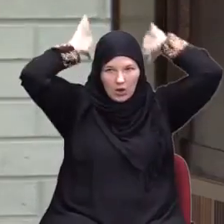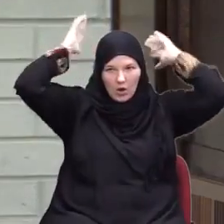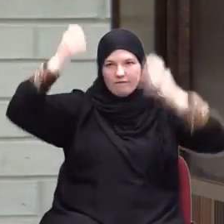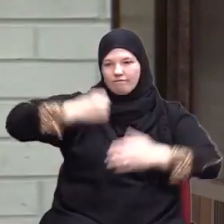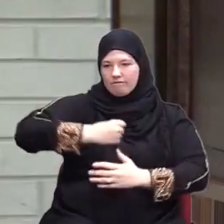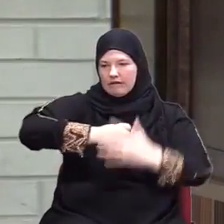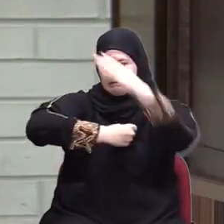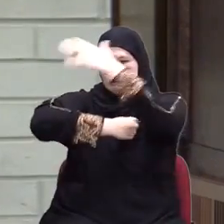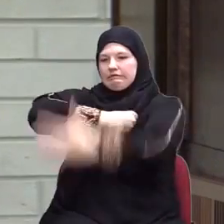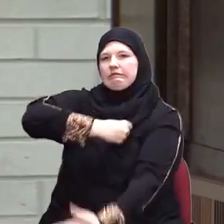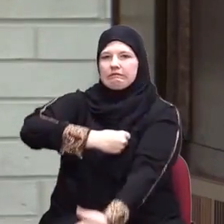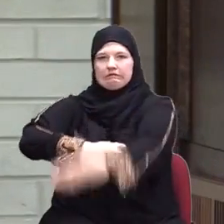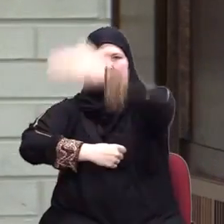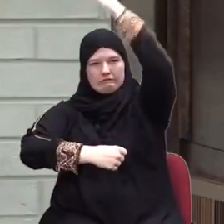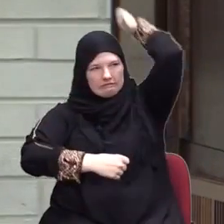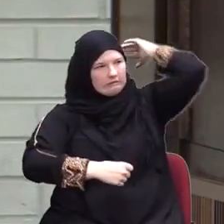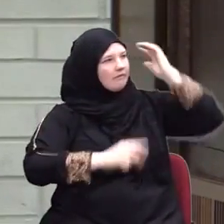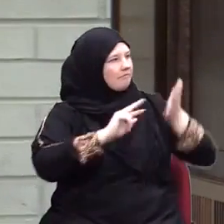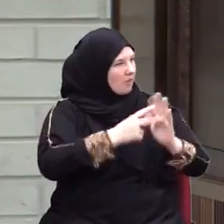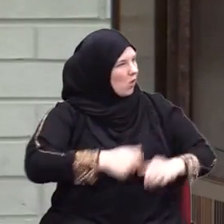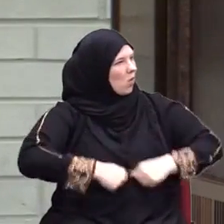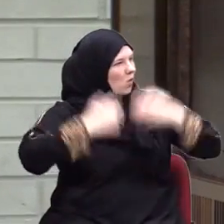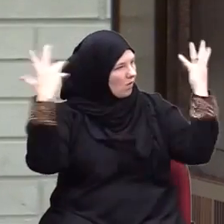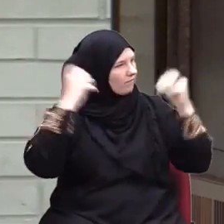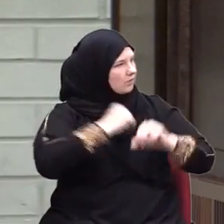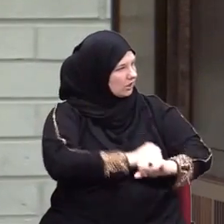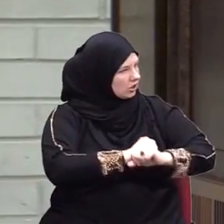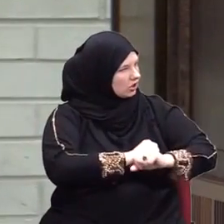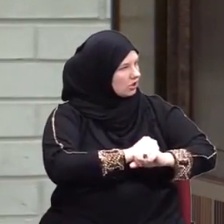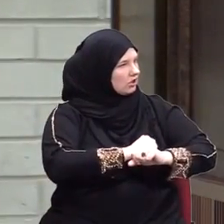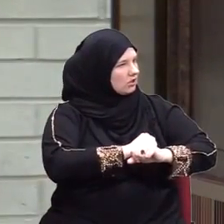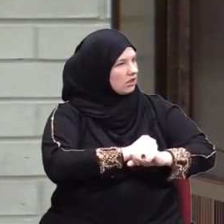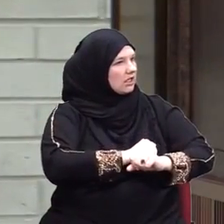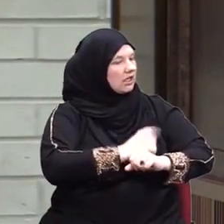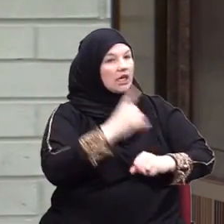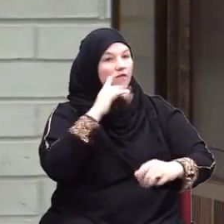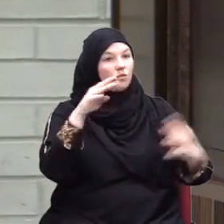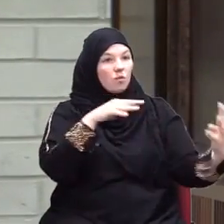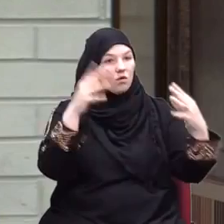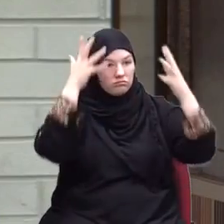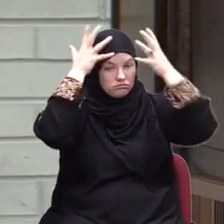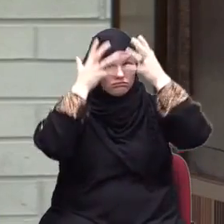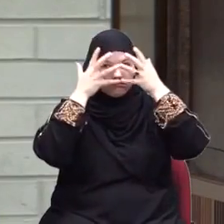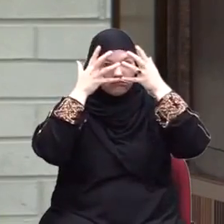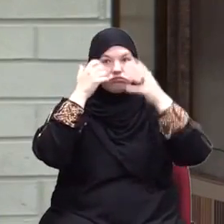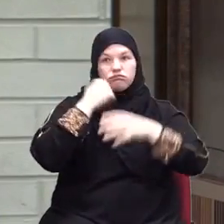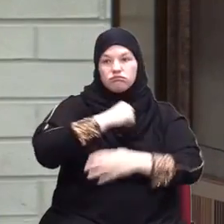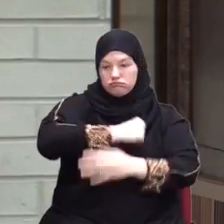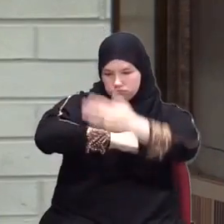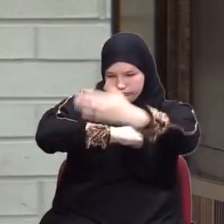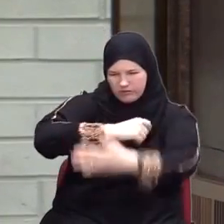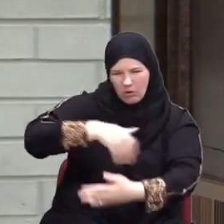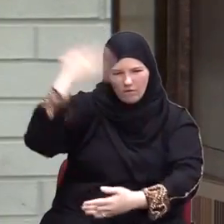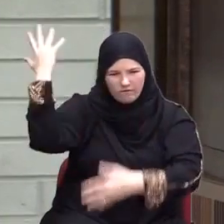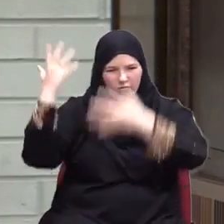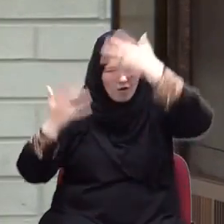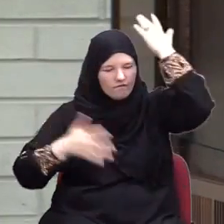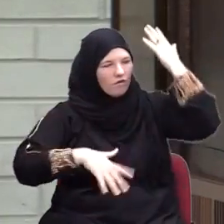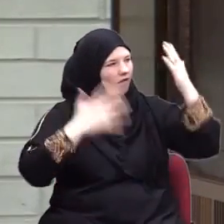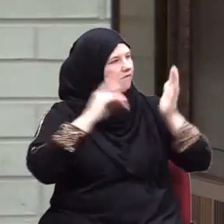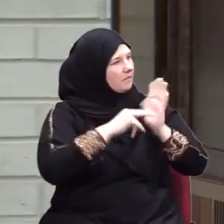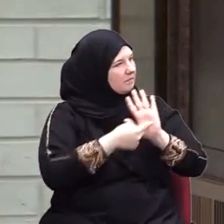are surrendering your protection. You are exposing yourself to get hurt, injured, or killed.